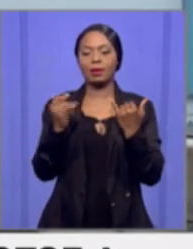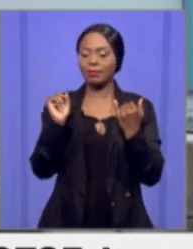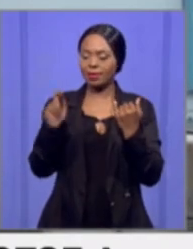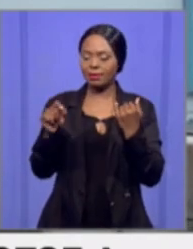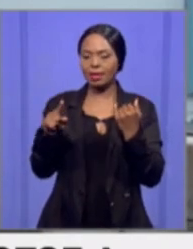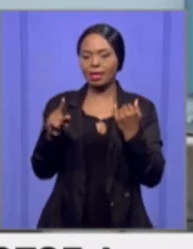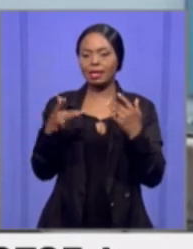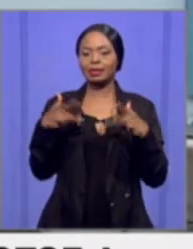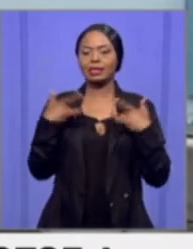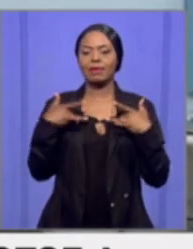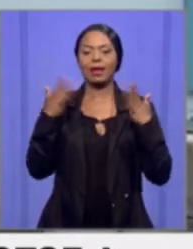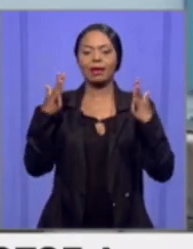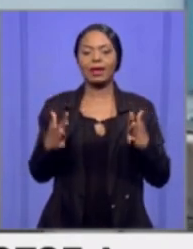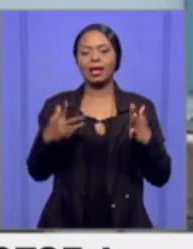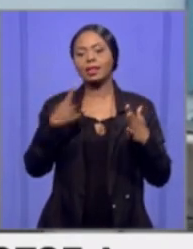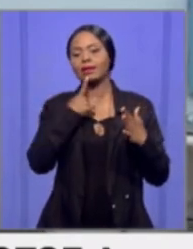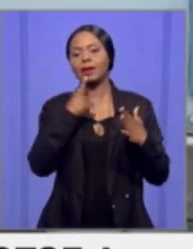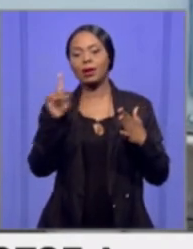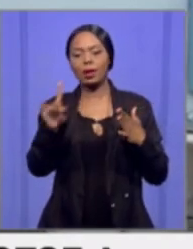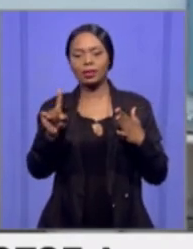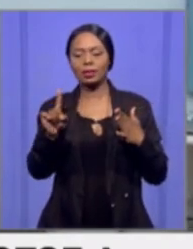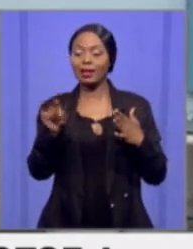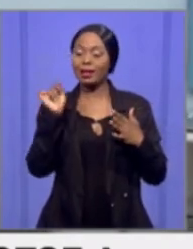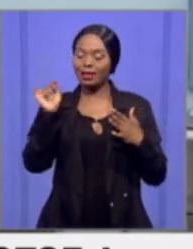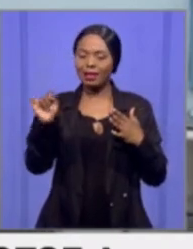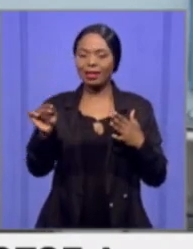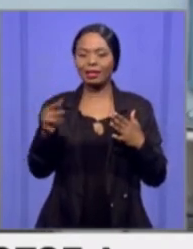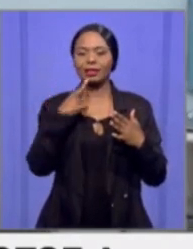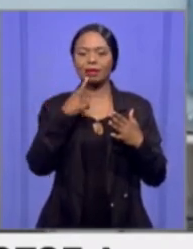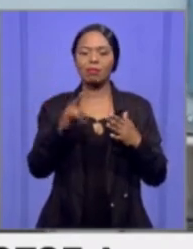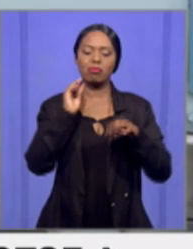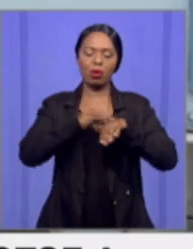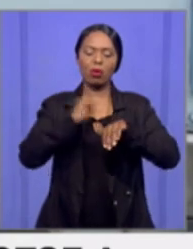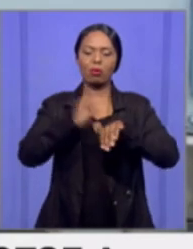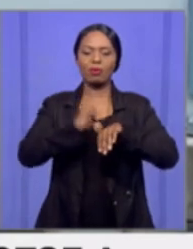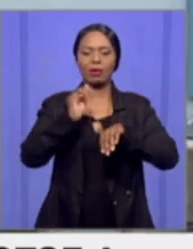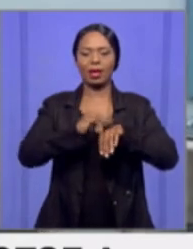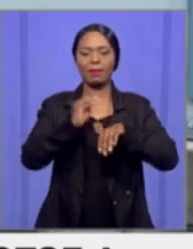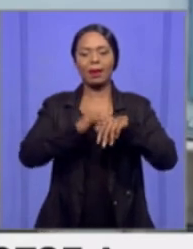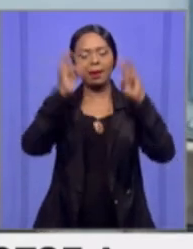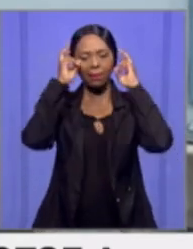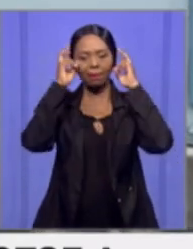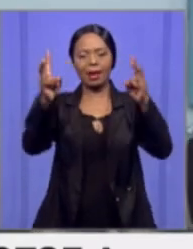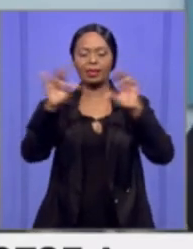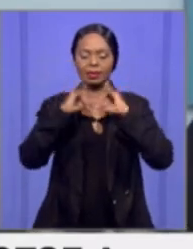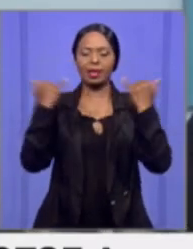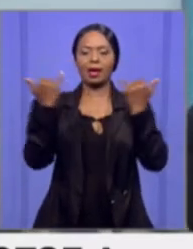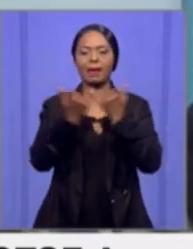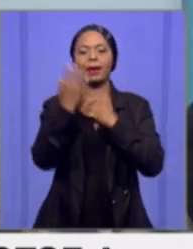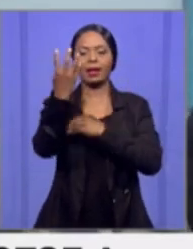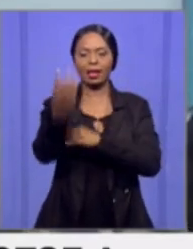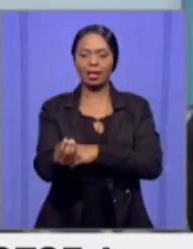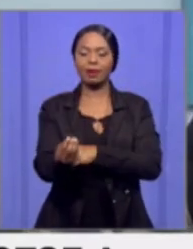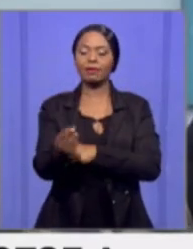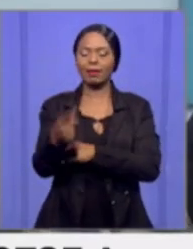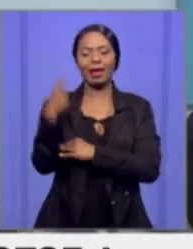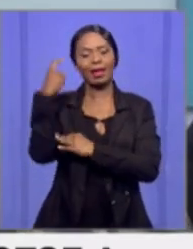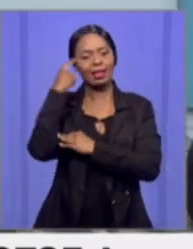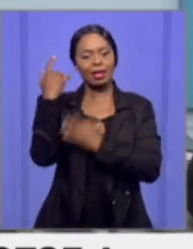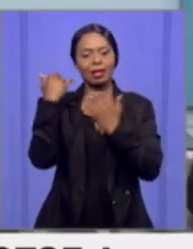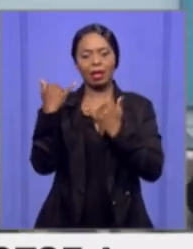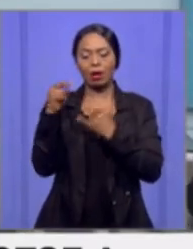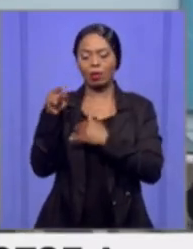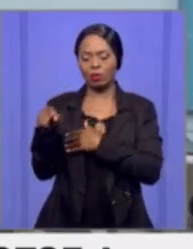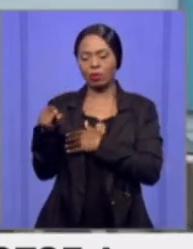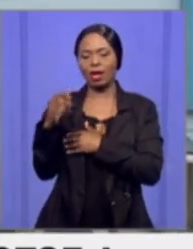the survivors are saying, they seem to be saying there are problems with the bus company. And I think RTMC will have to take